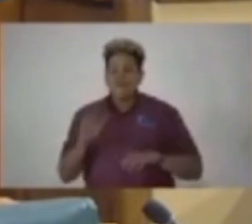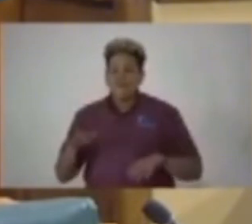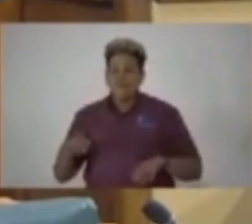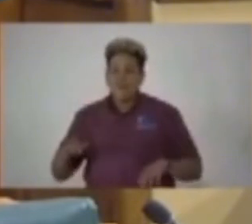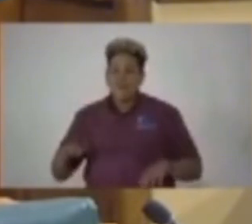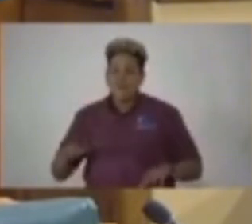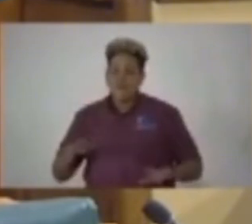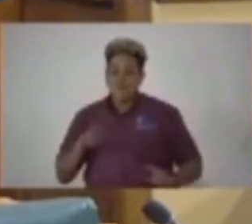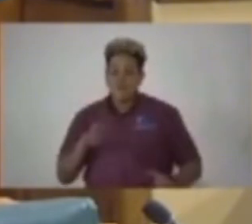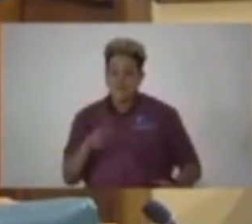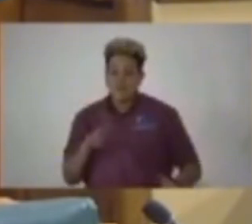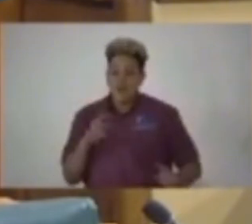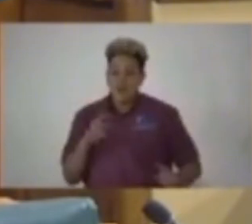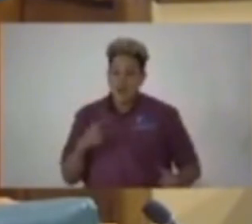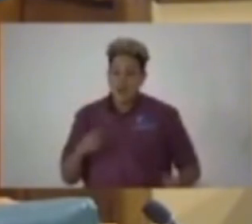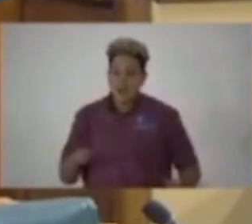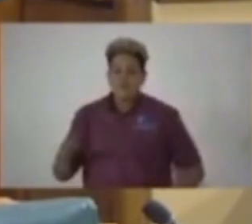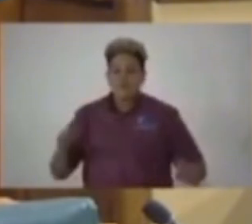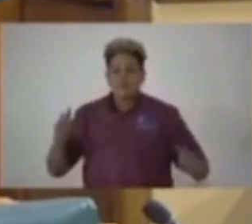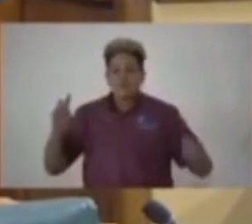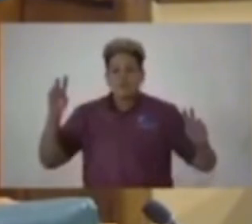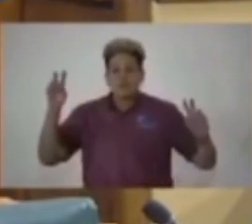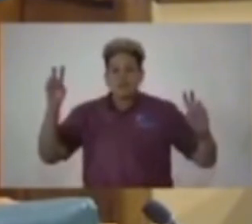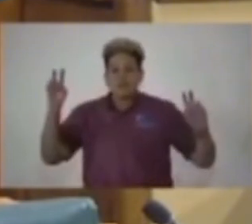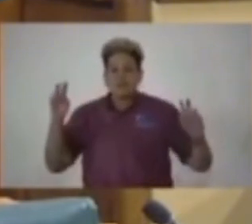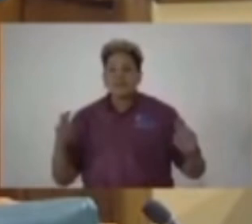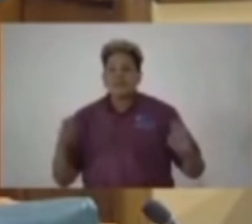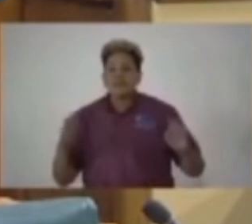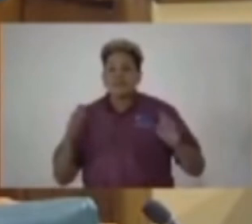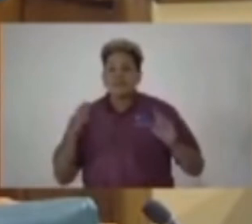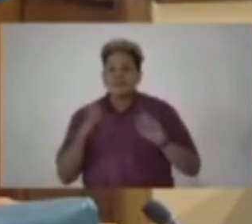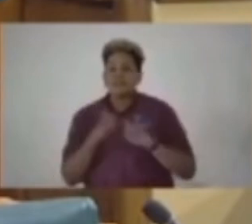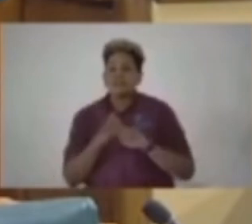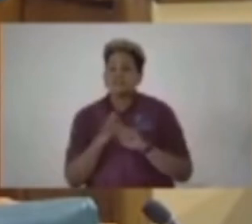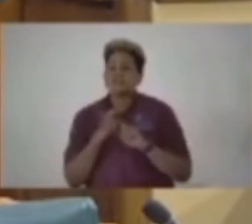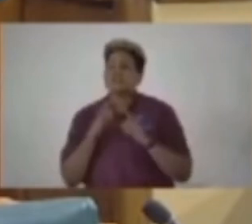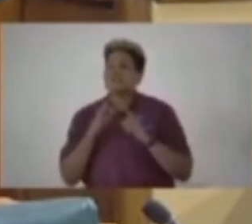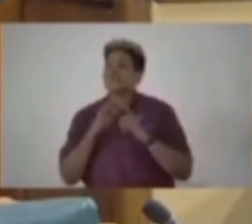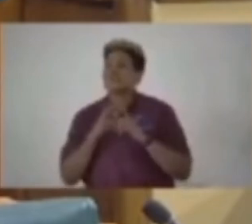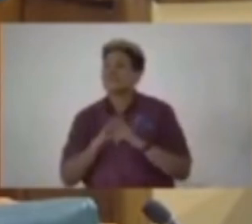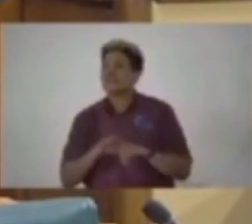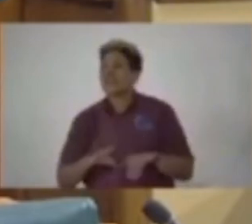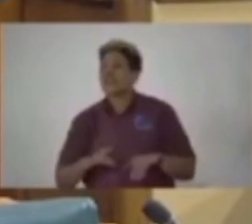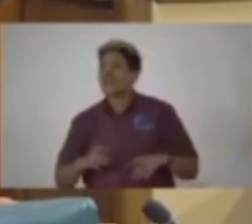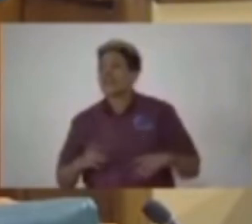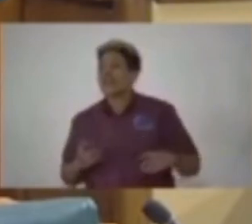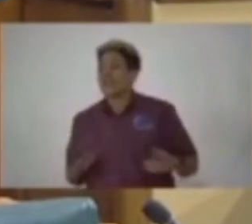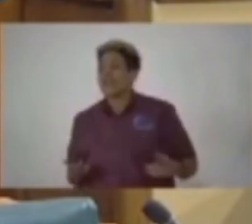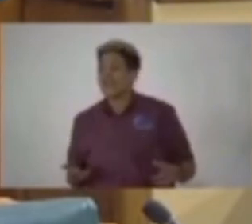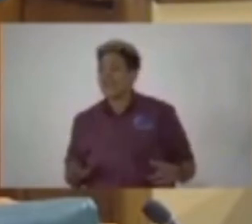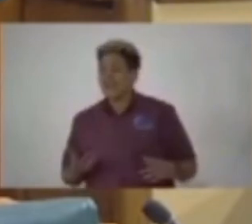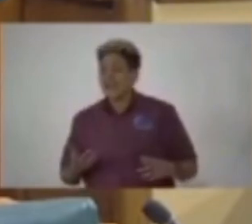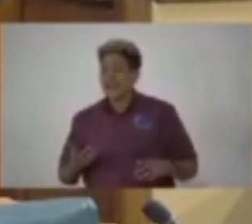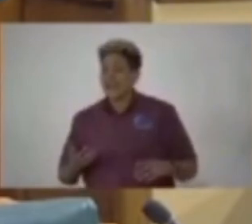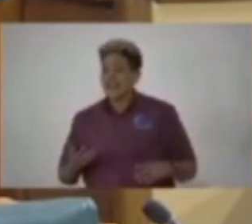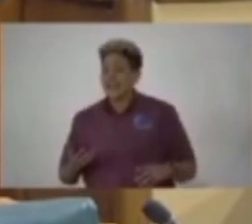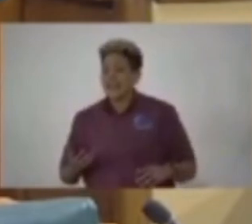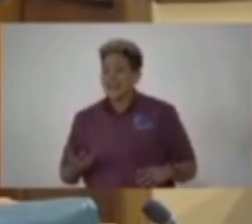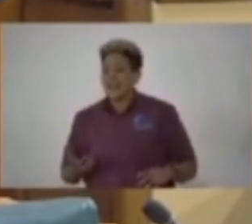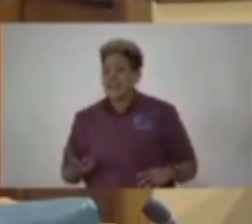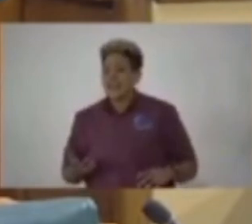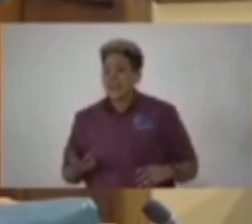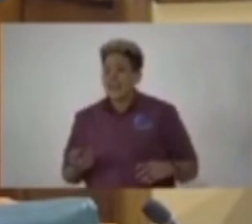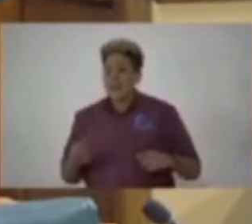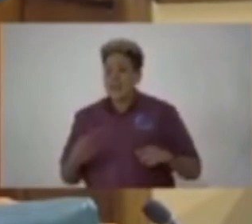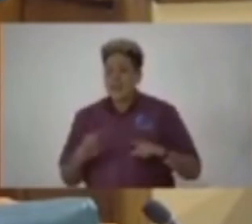mind, presented to the country what really the speaker is doing and what she's not doing and what